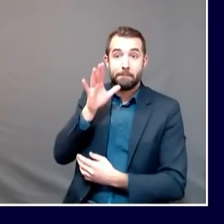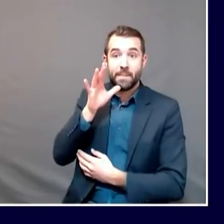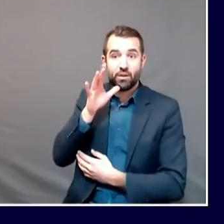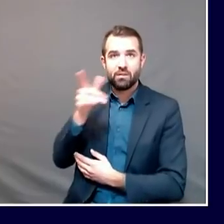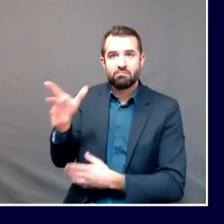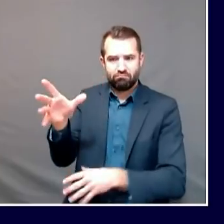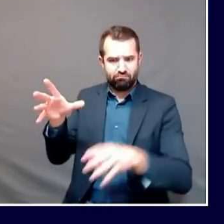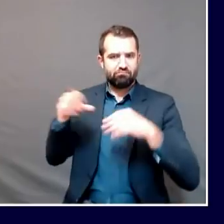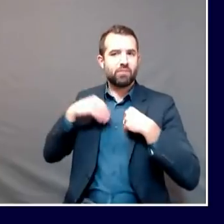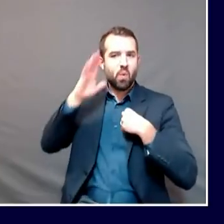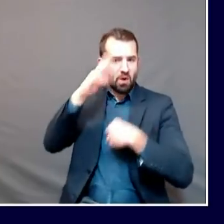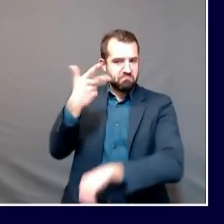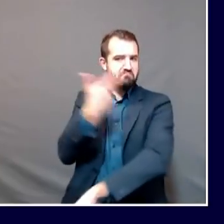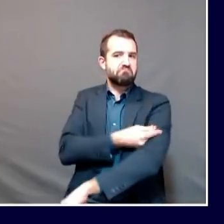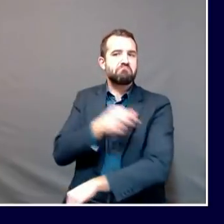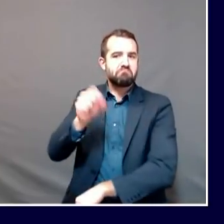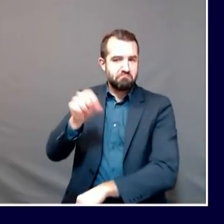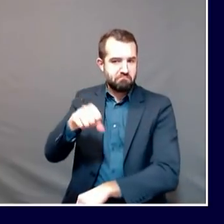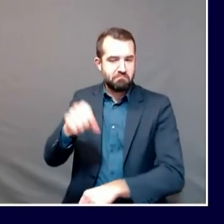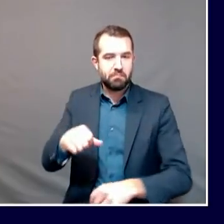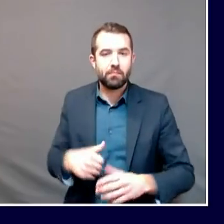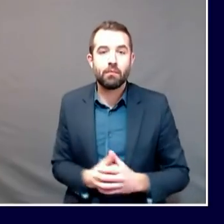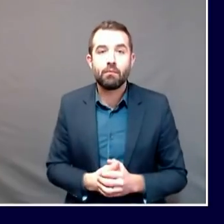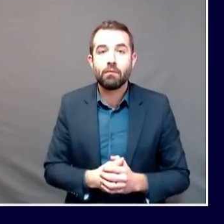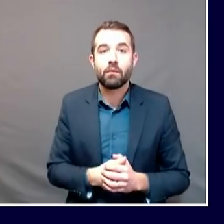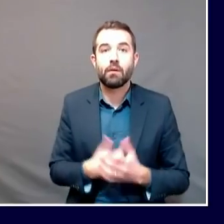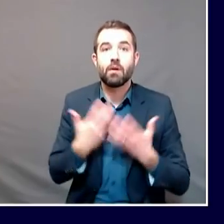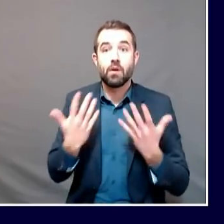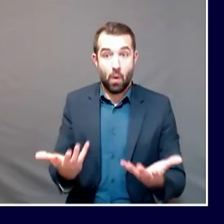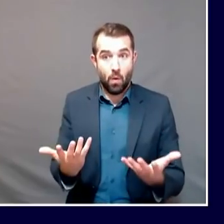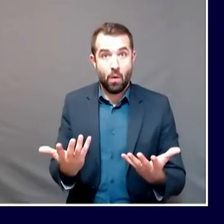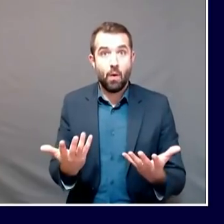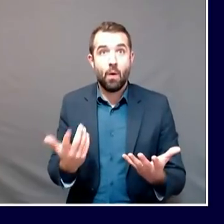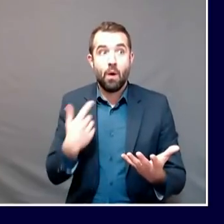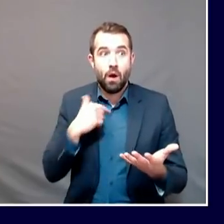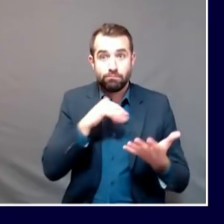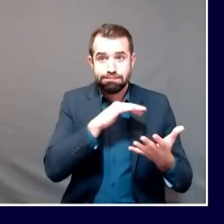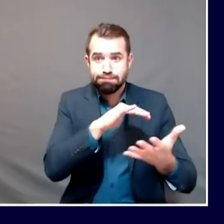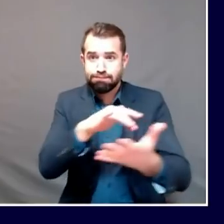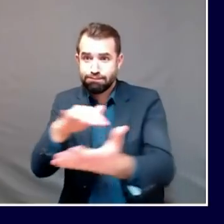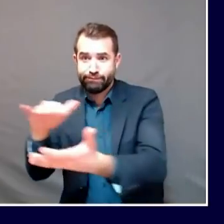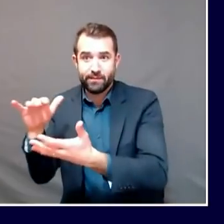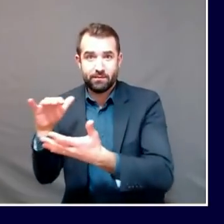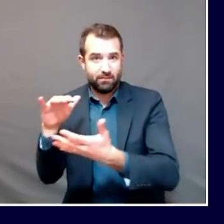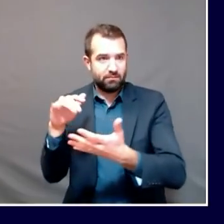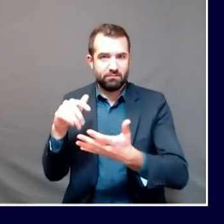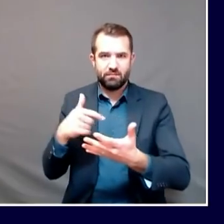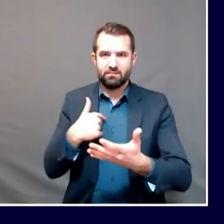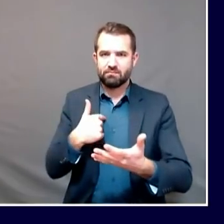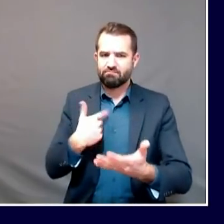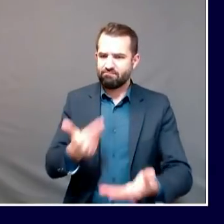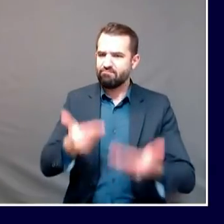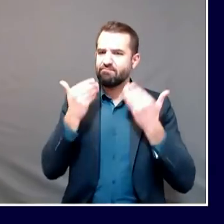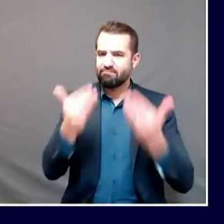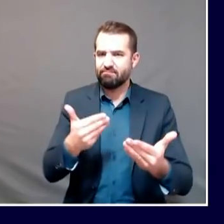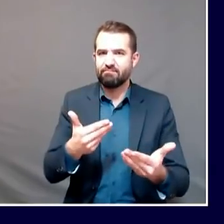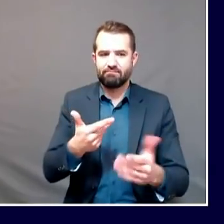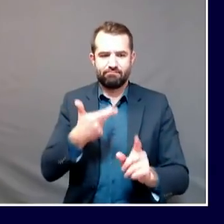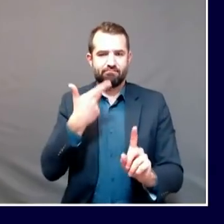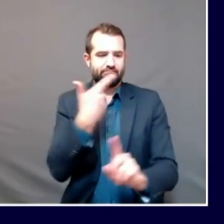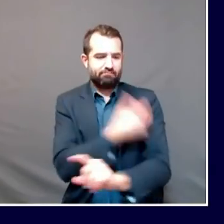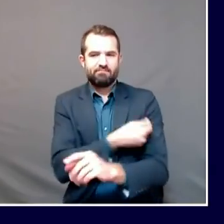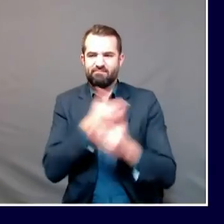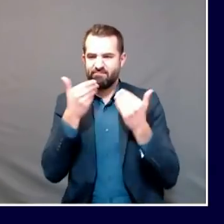It's also the advice that I'm giving to my family. The other thing to keep in mind about side effects from vaccine is